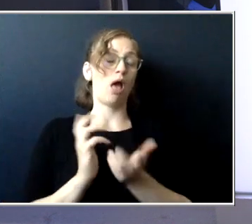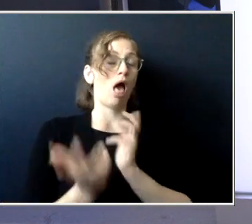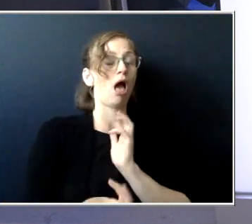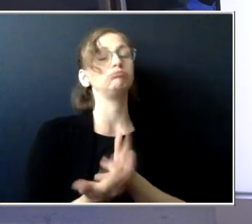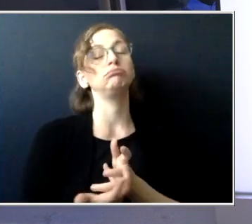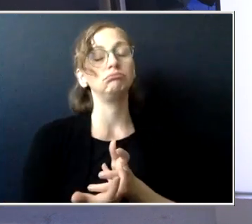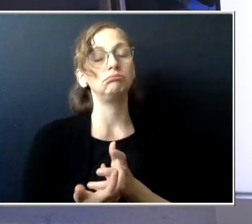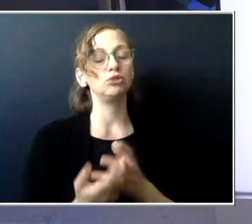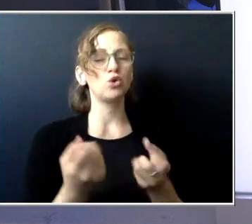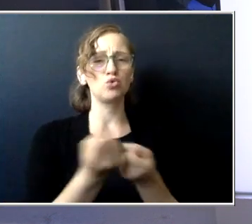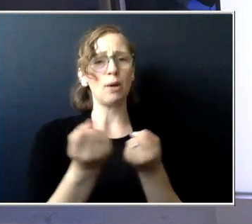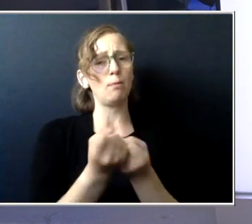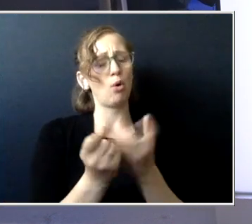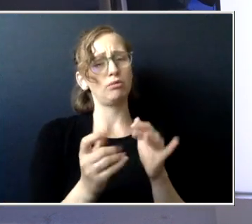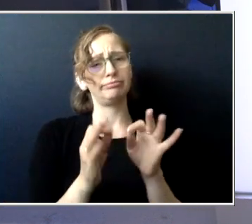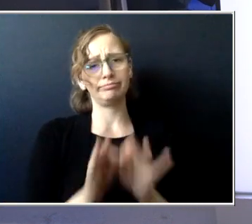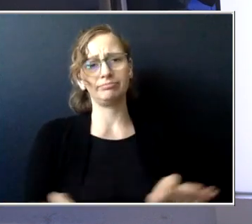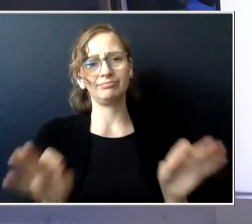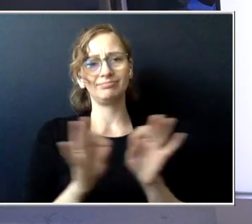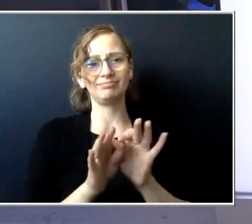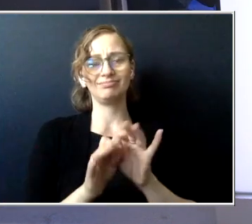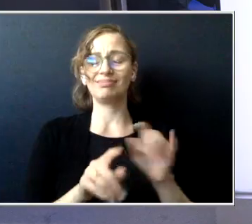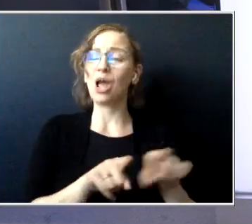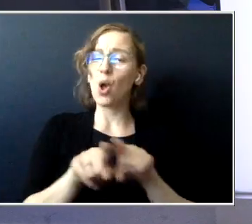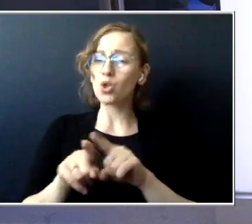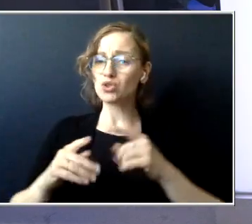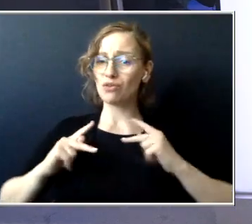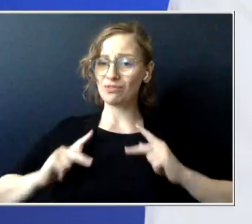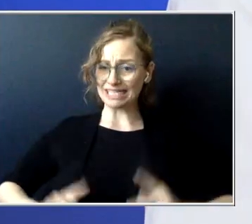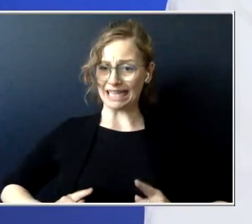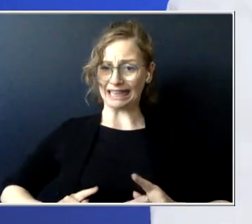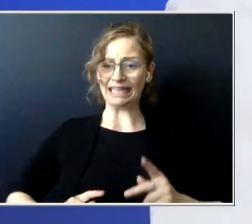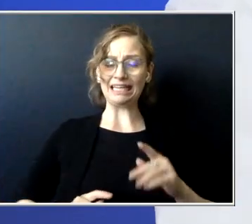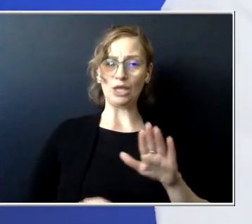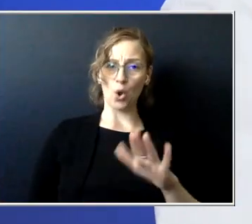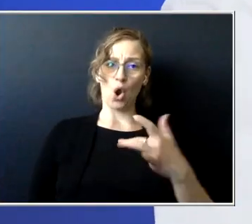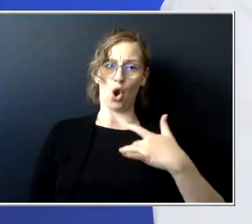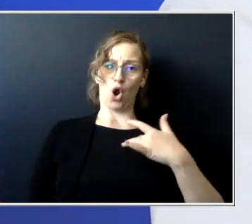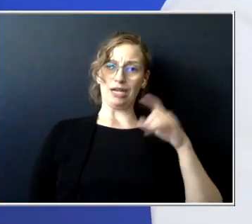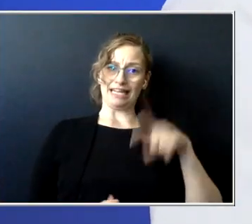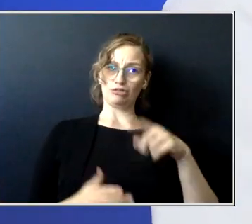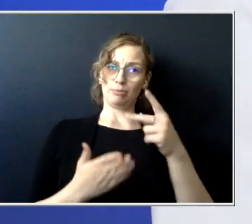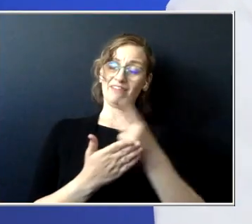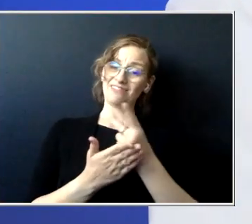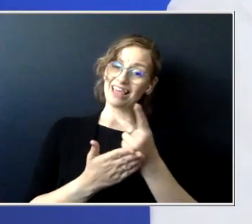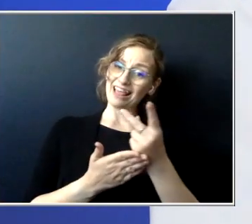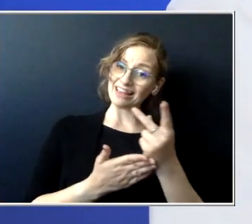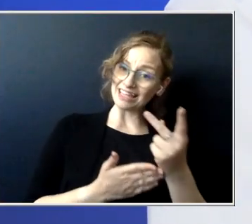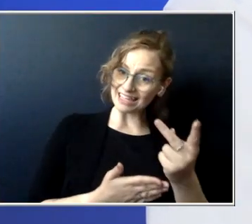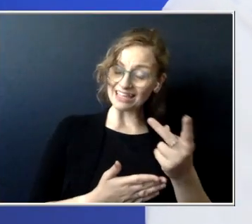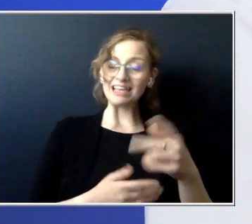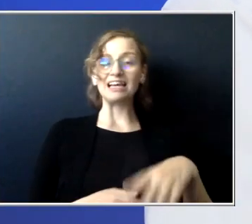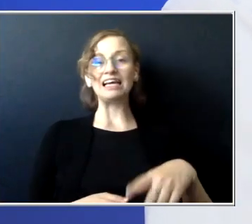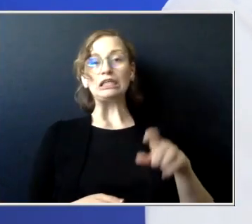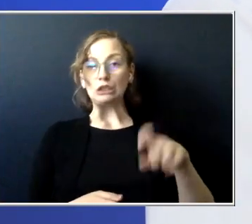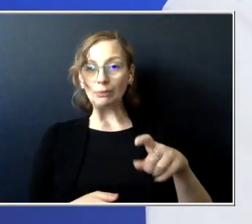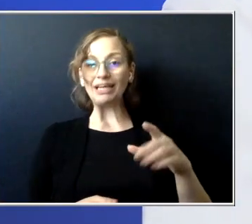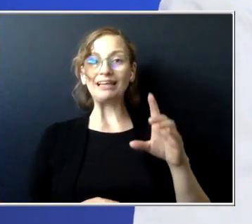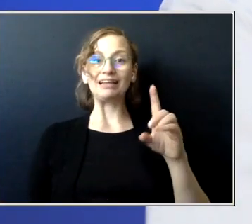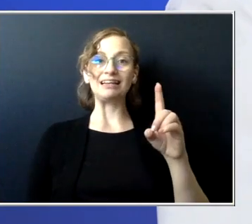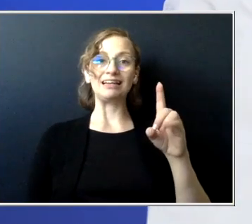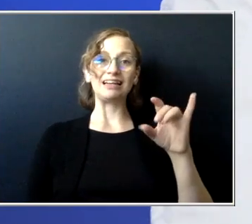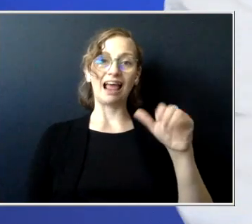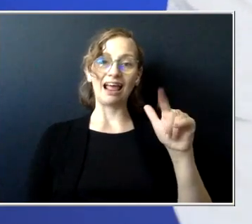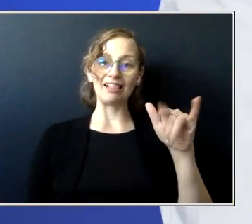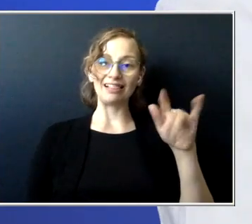from a physiologic standpoint, you need to have a heart that's failing, and it's ideal that you have a heart that's dilated and you have adequate right-sided heart function. So